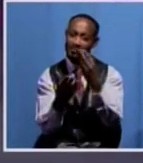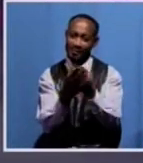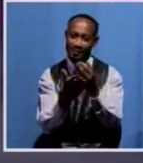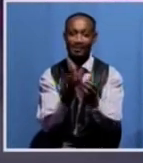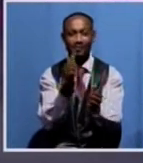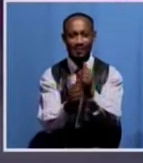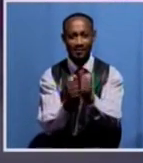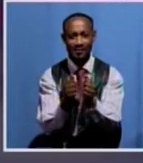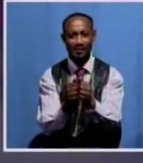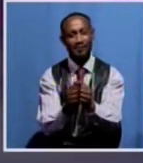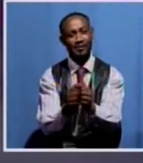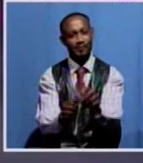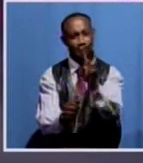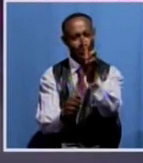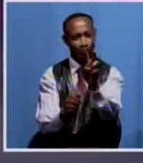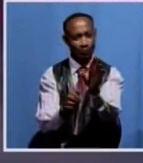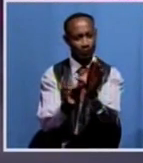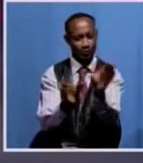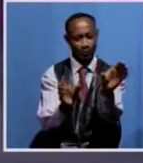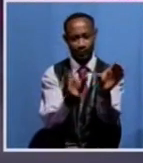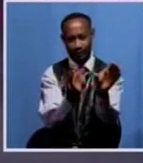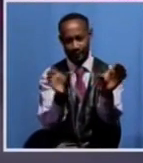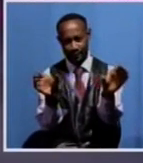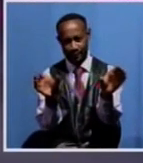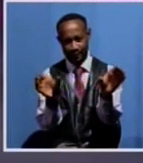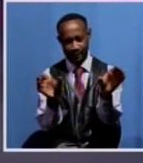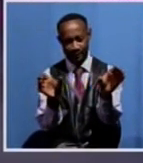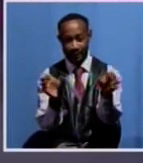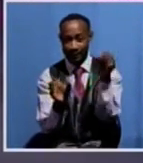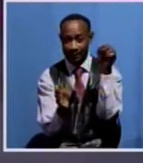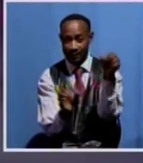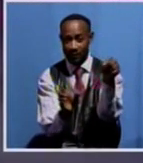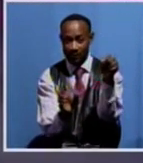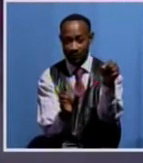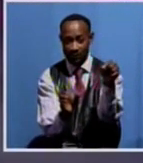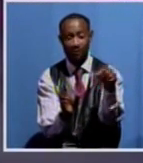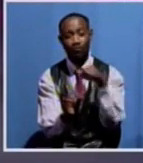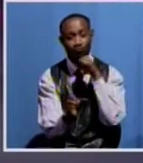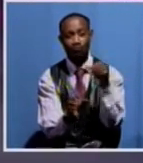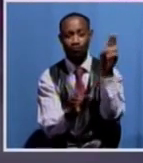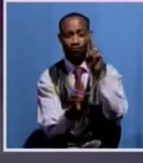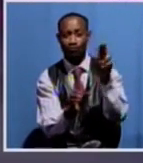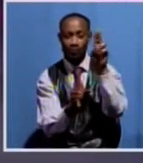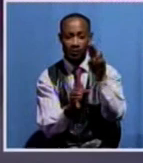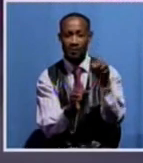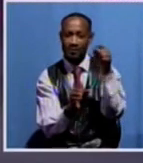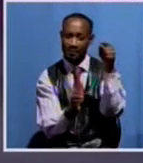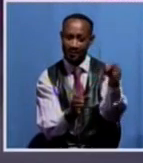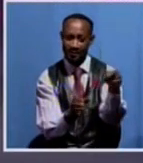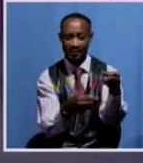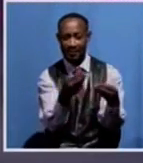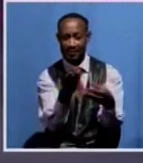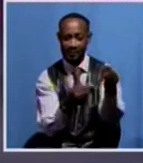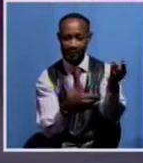into two broad envelopes. There is what we call the non-discretionary expenditure, and this is